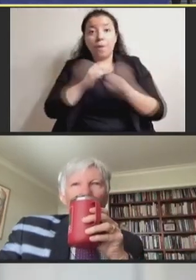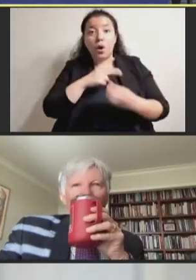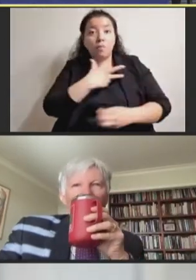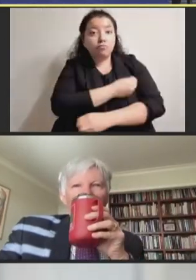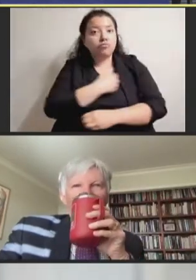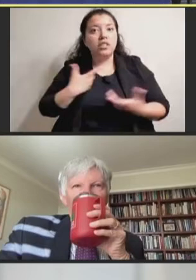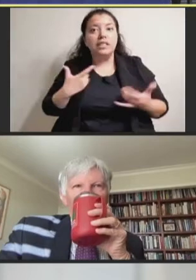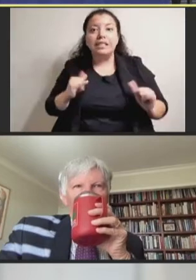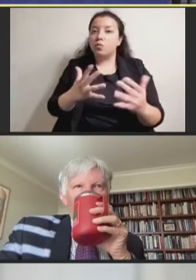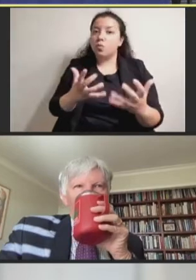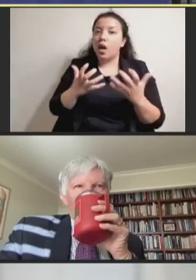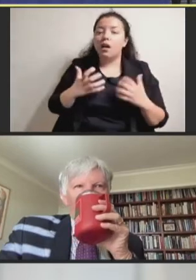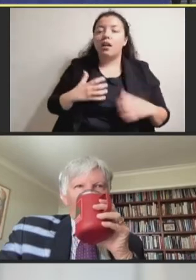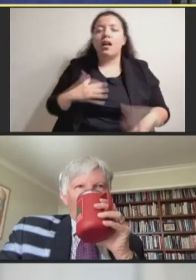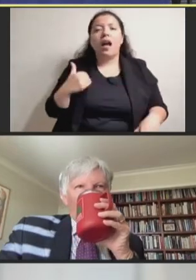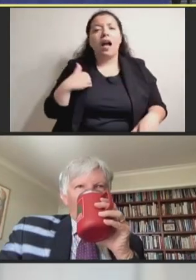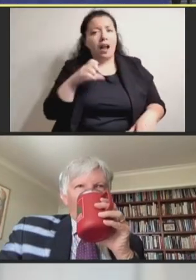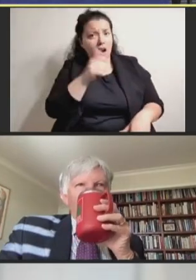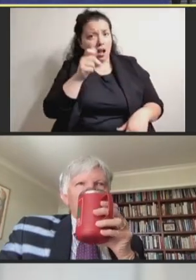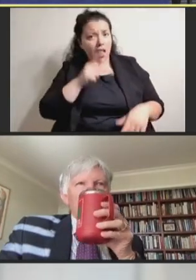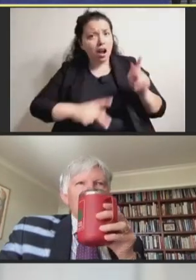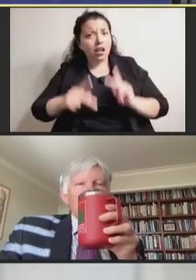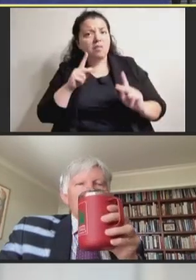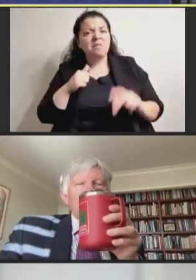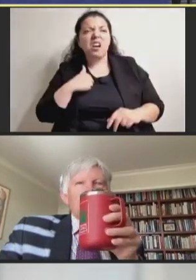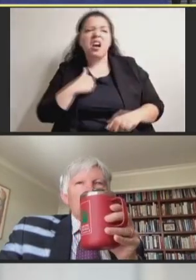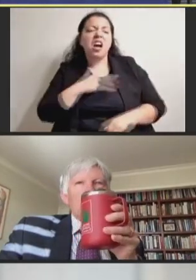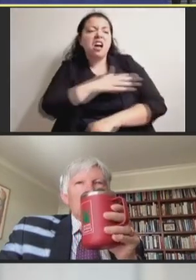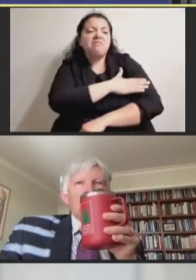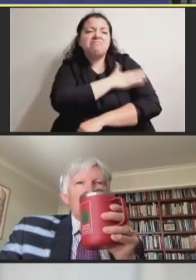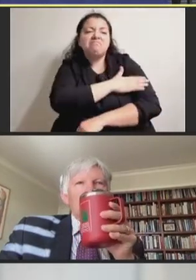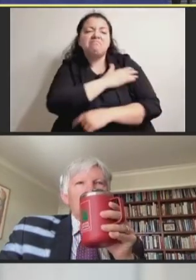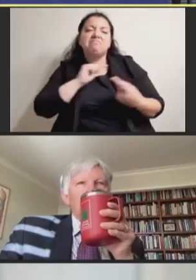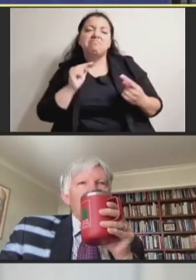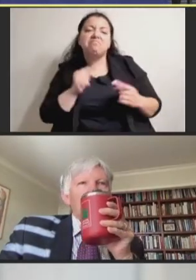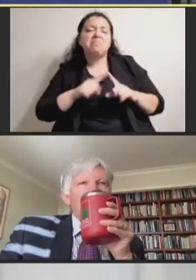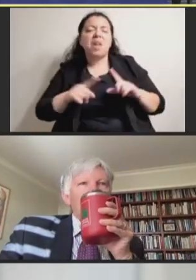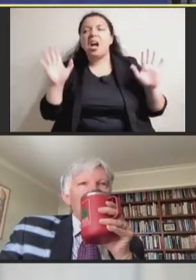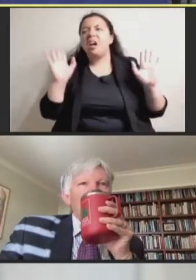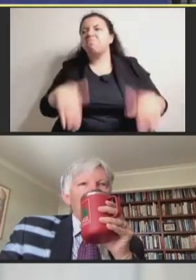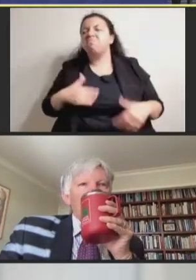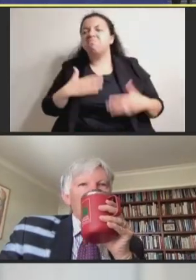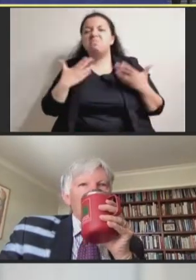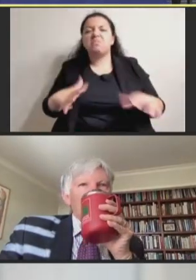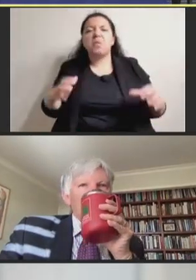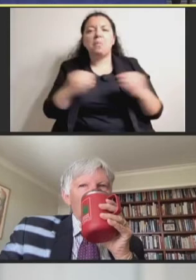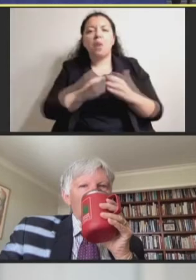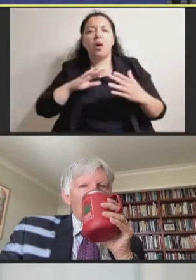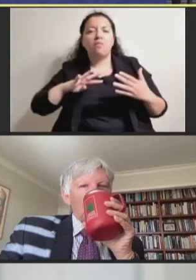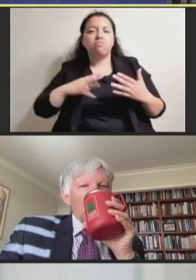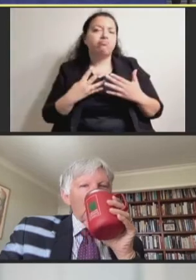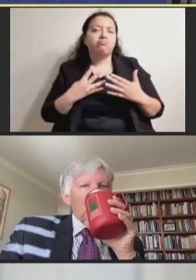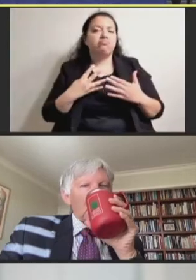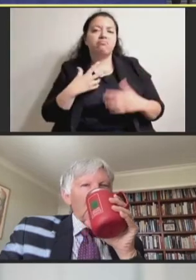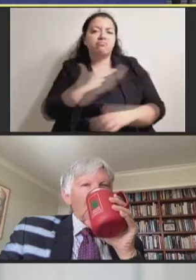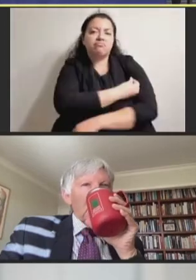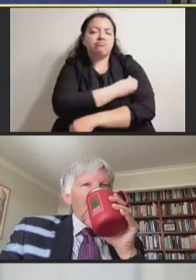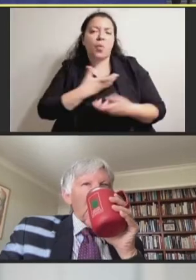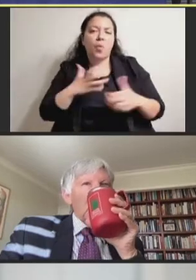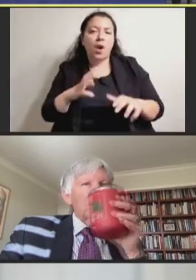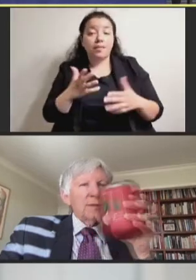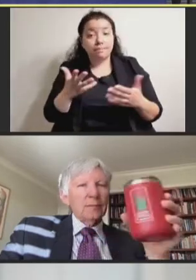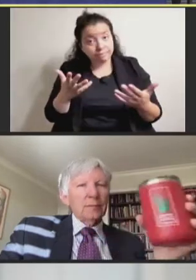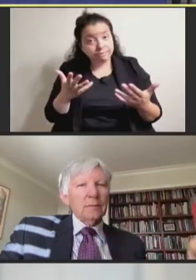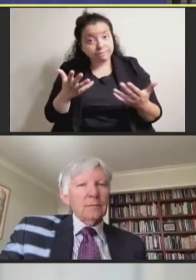though I just had a sore arm and felt a little achy, I'm never going to get another, so I think there are lots of different factors, and probably at